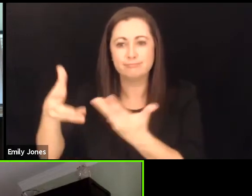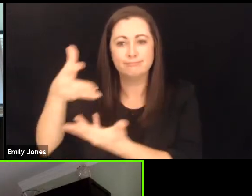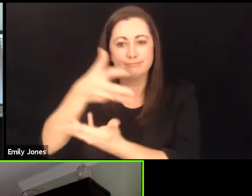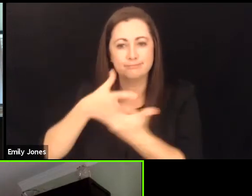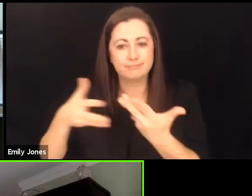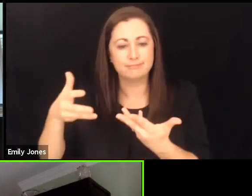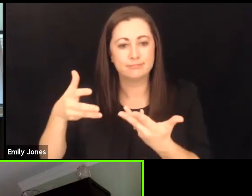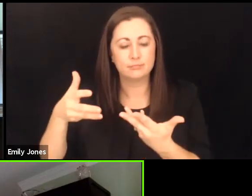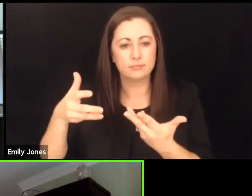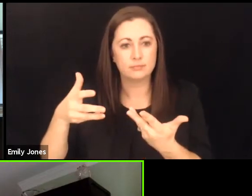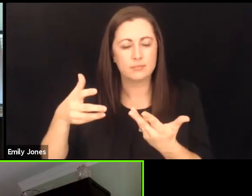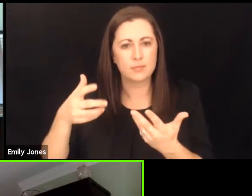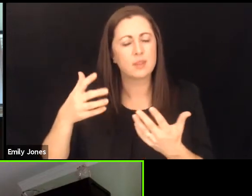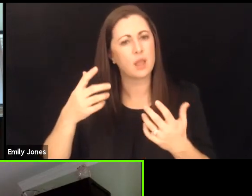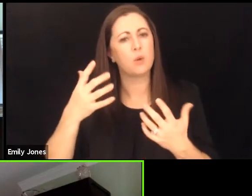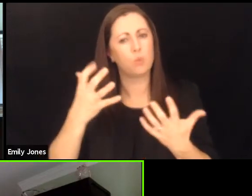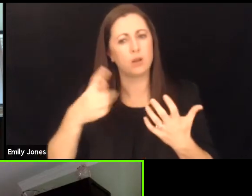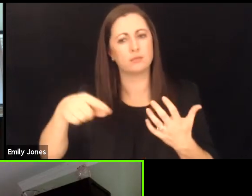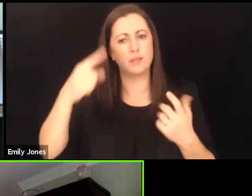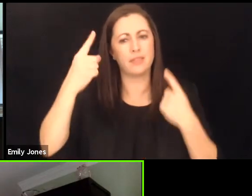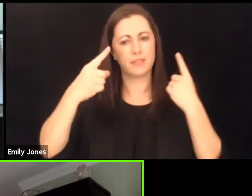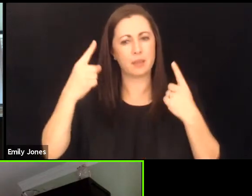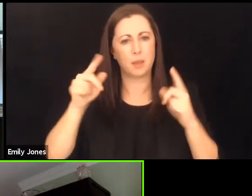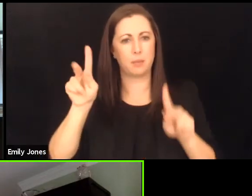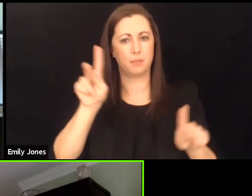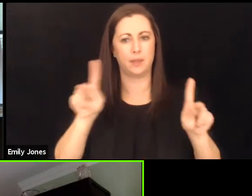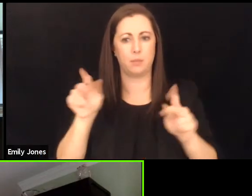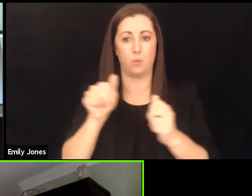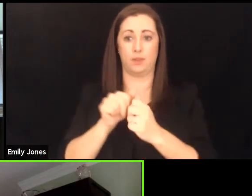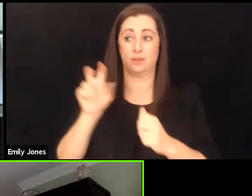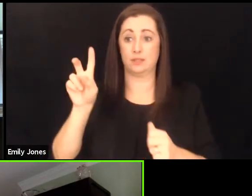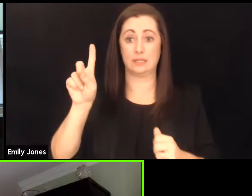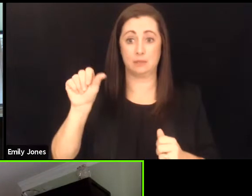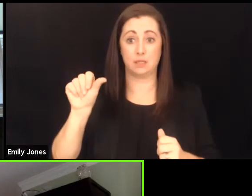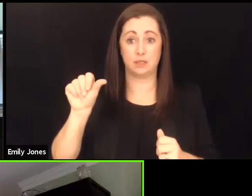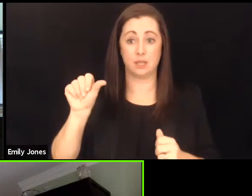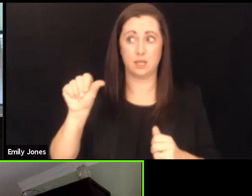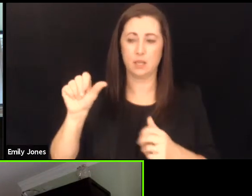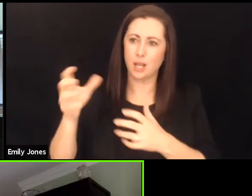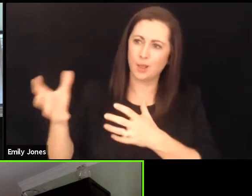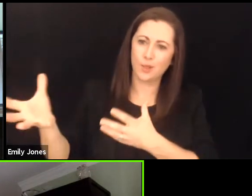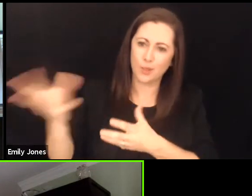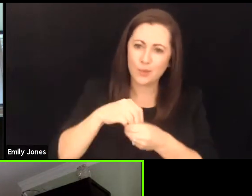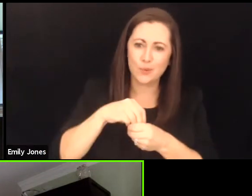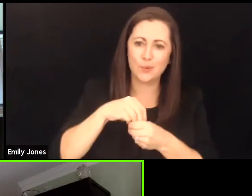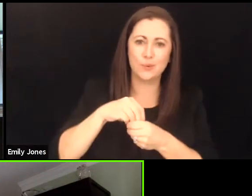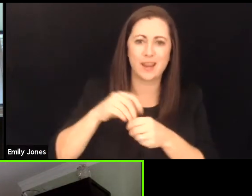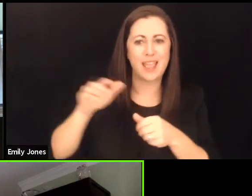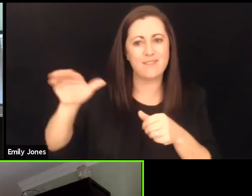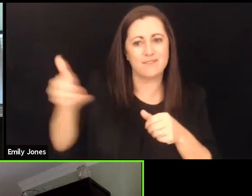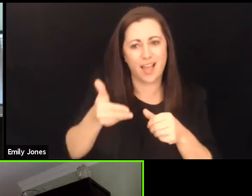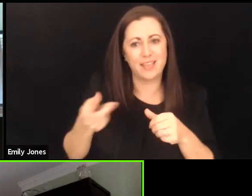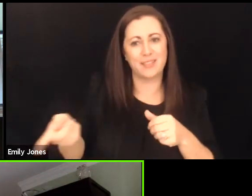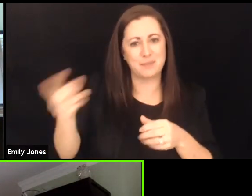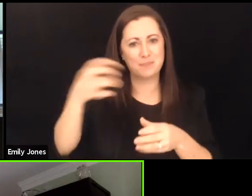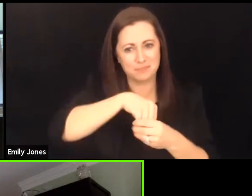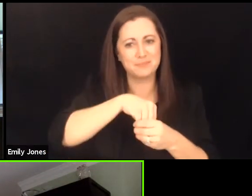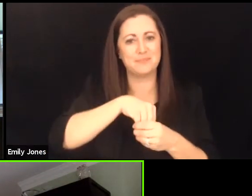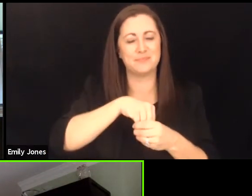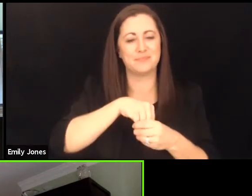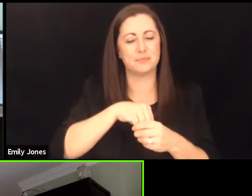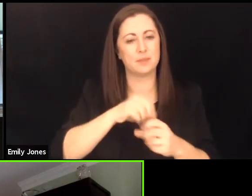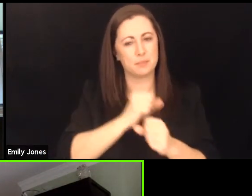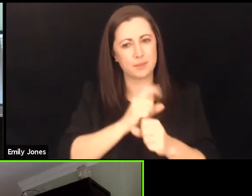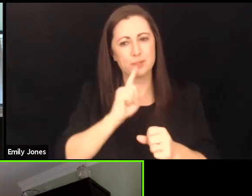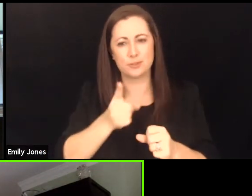think about persons with disabilities that you know, to make sure they're part of that invite structure also, and especially